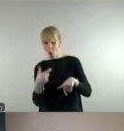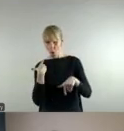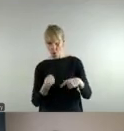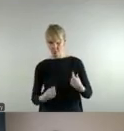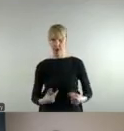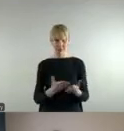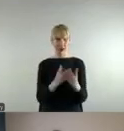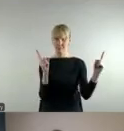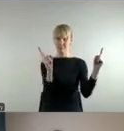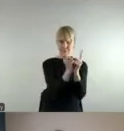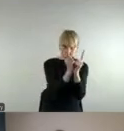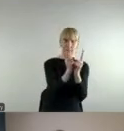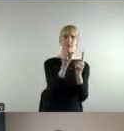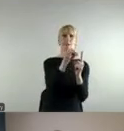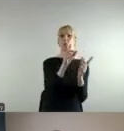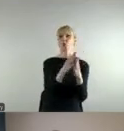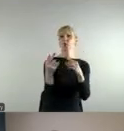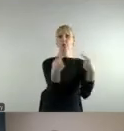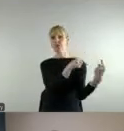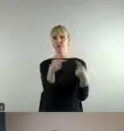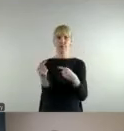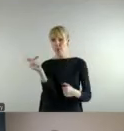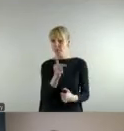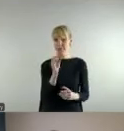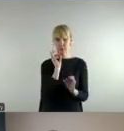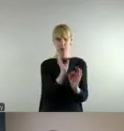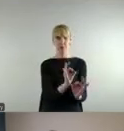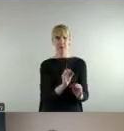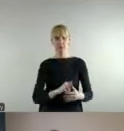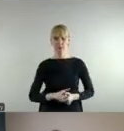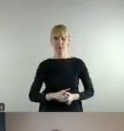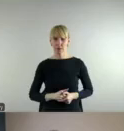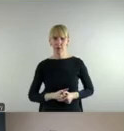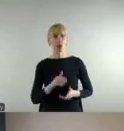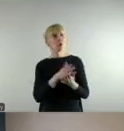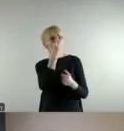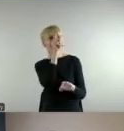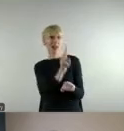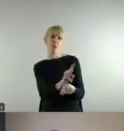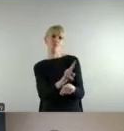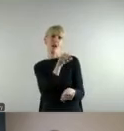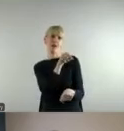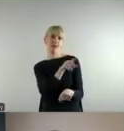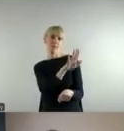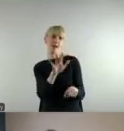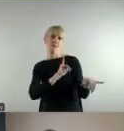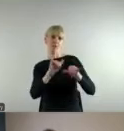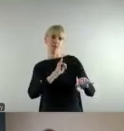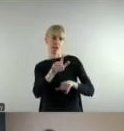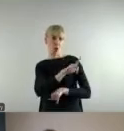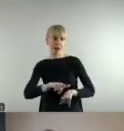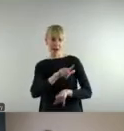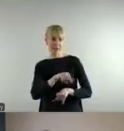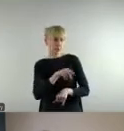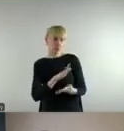have experienced a good dialogue with the municipality and a trust to the authorities, they often listen and take